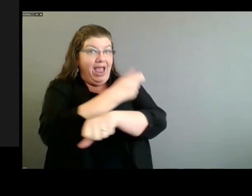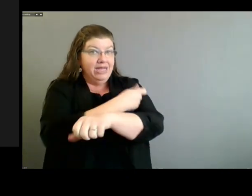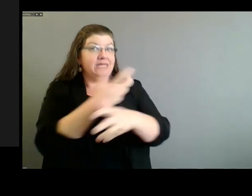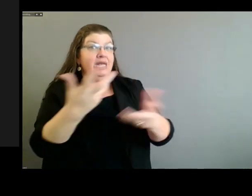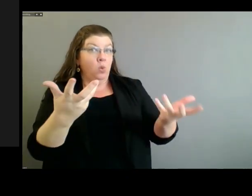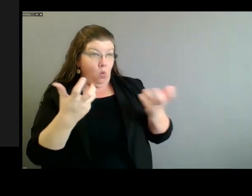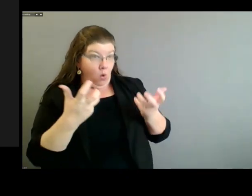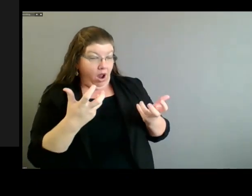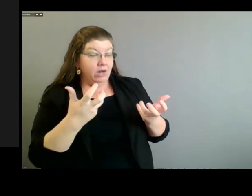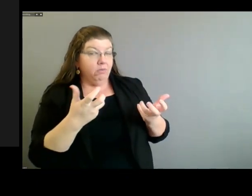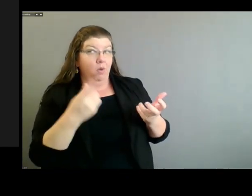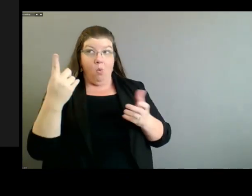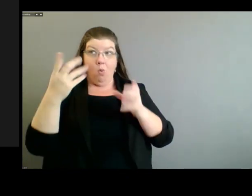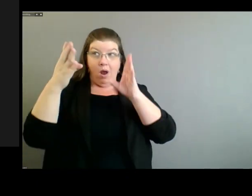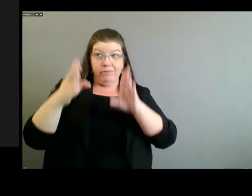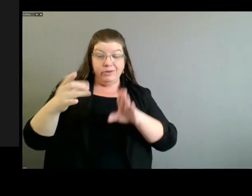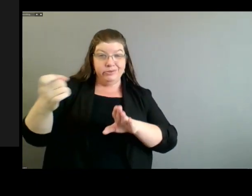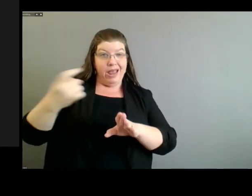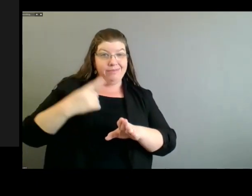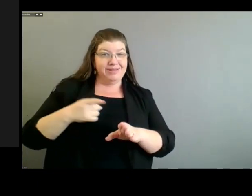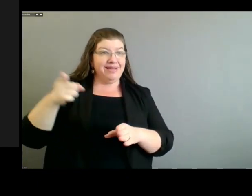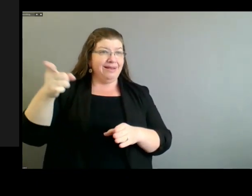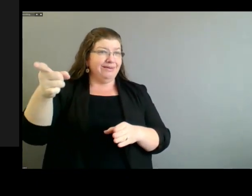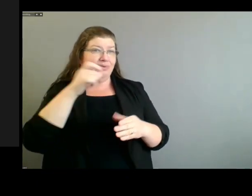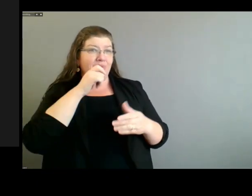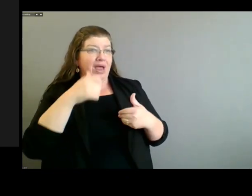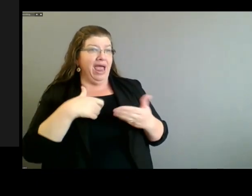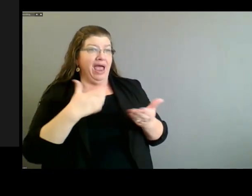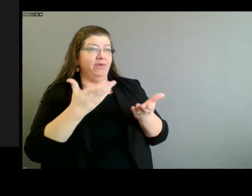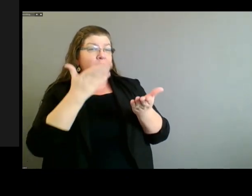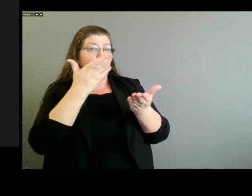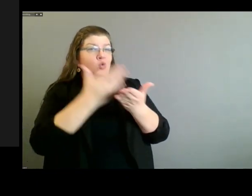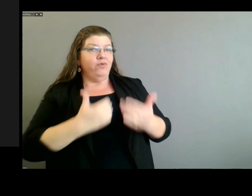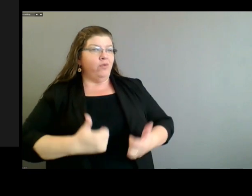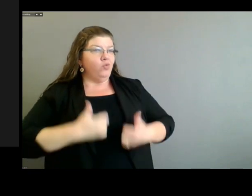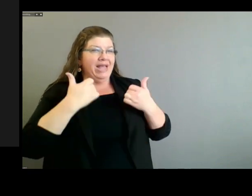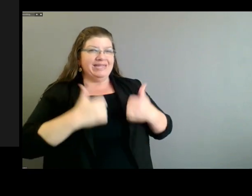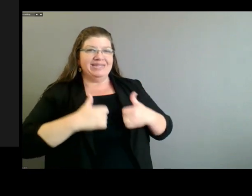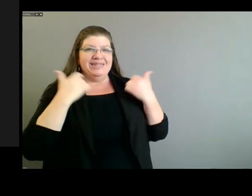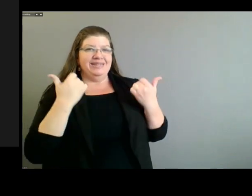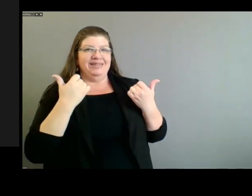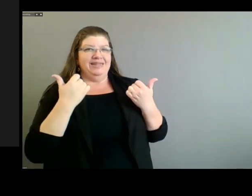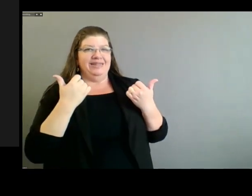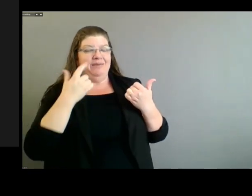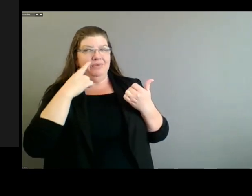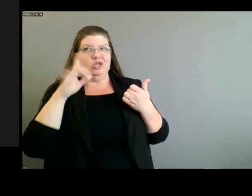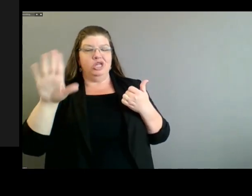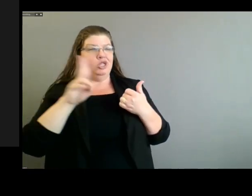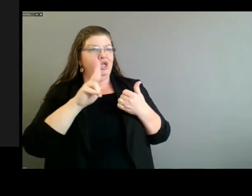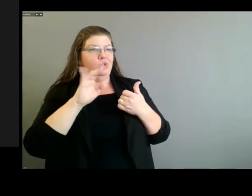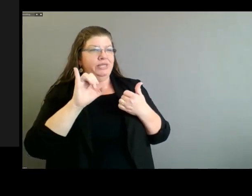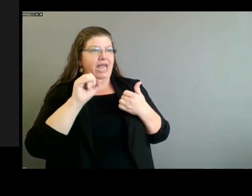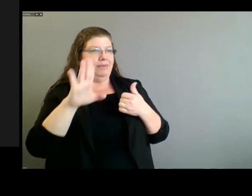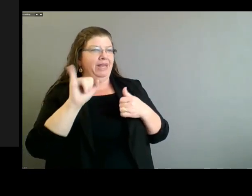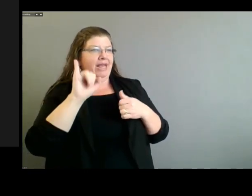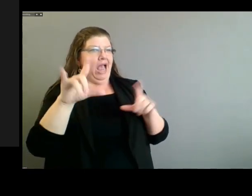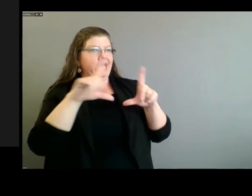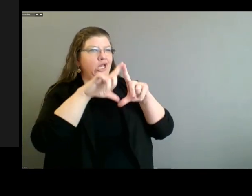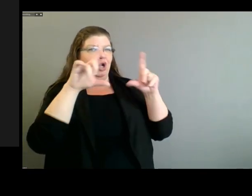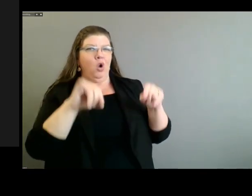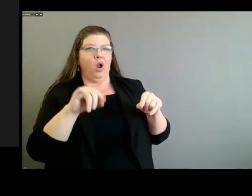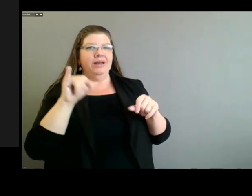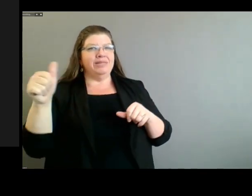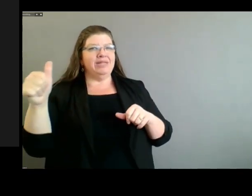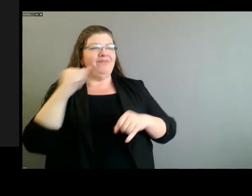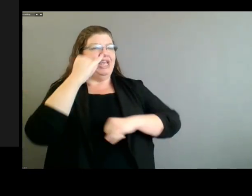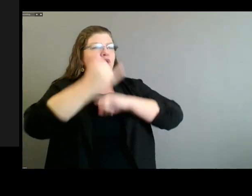the one person who asked me says they don't have proof of residency beyond their UCSB ID card. For instance, they're an international